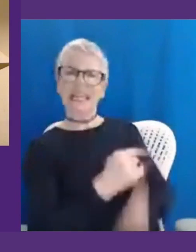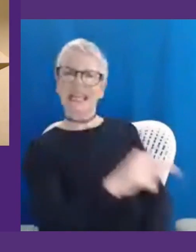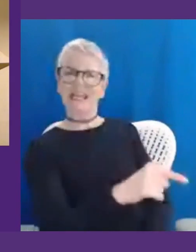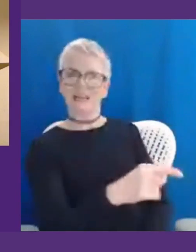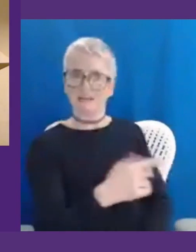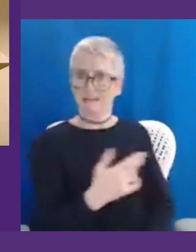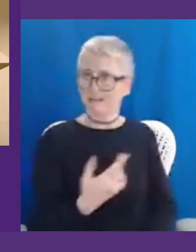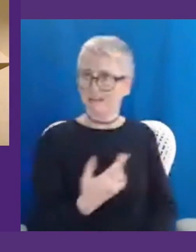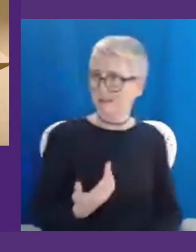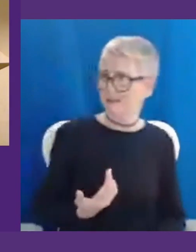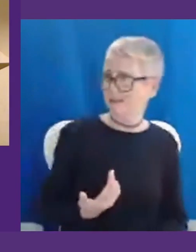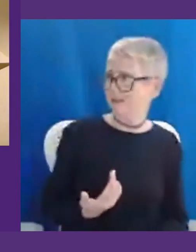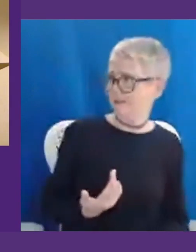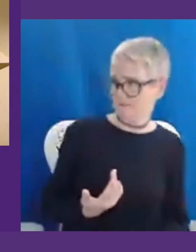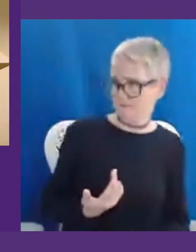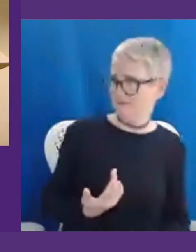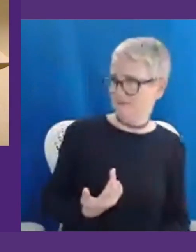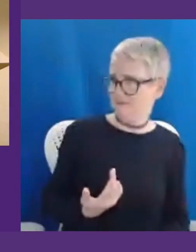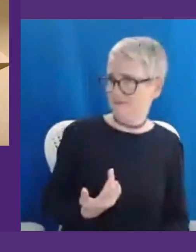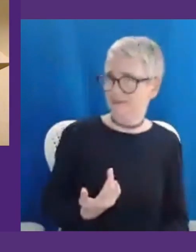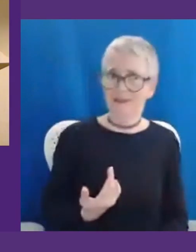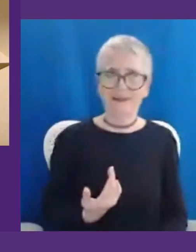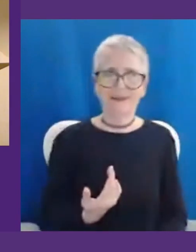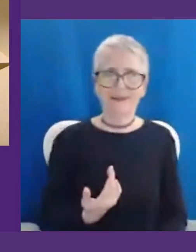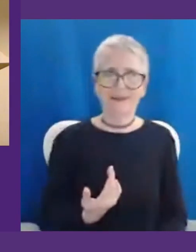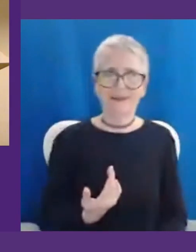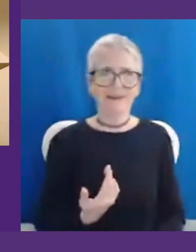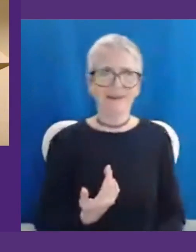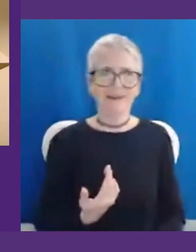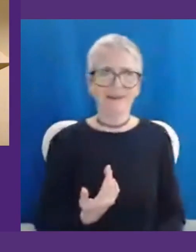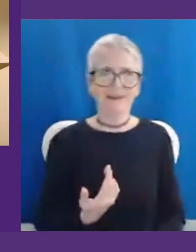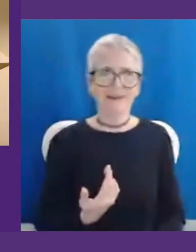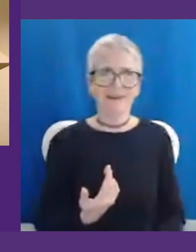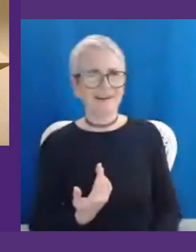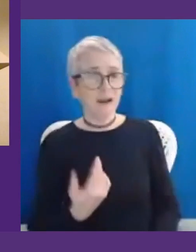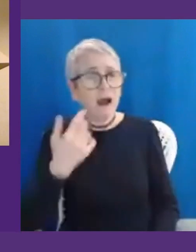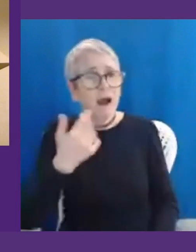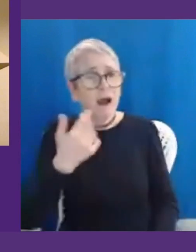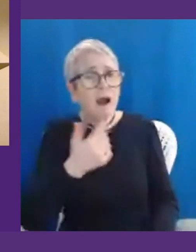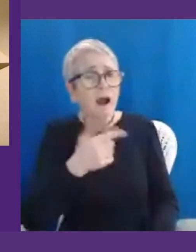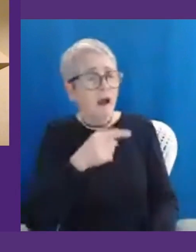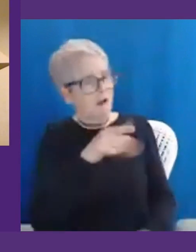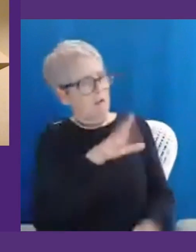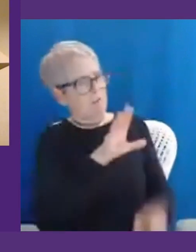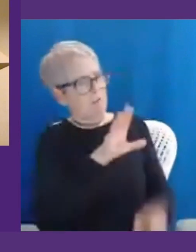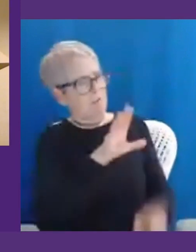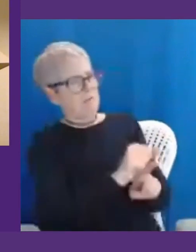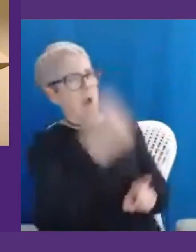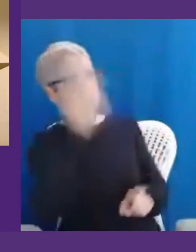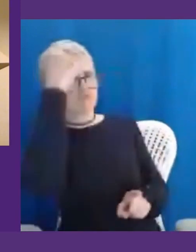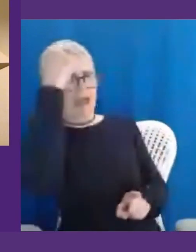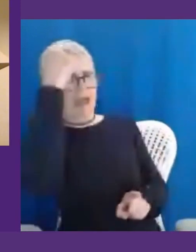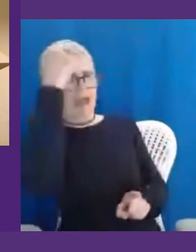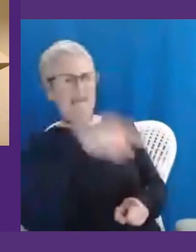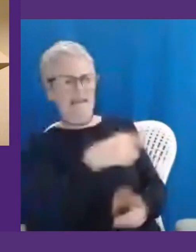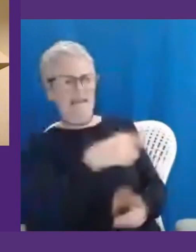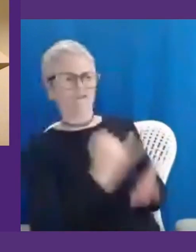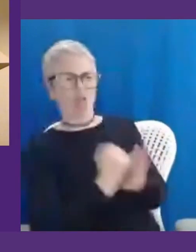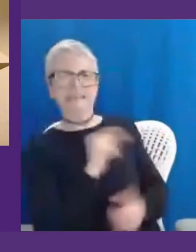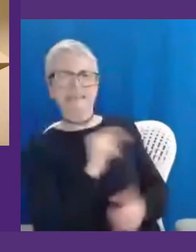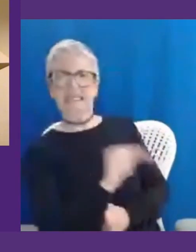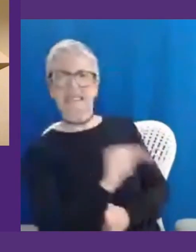of what's gone wrong in my brain to result in someone like me. And of